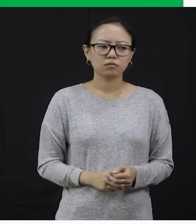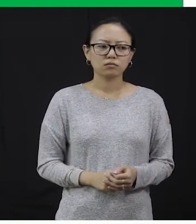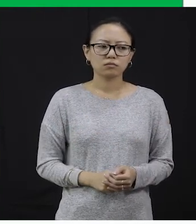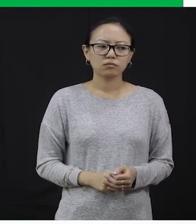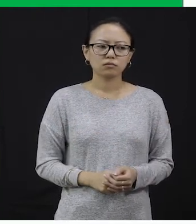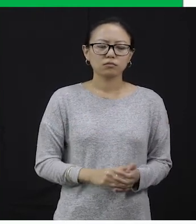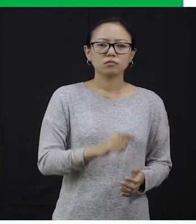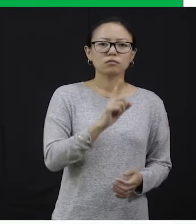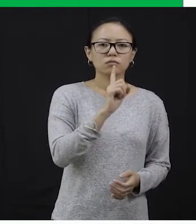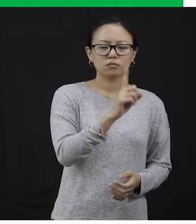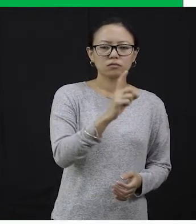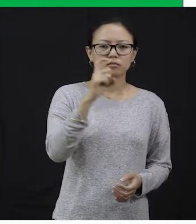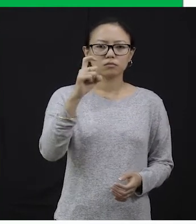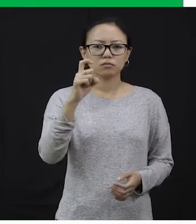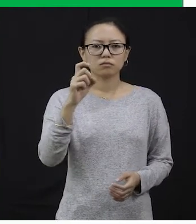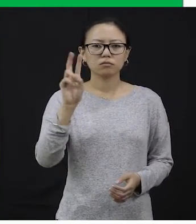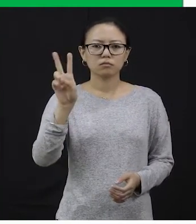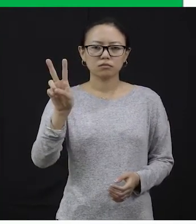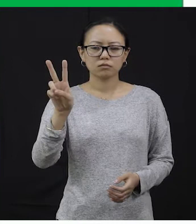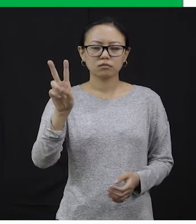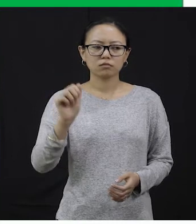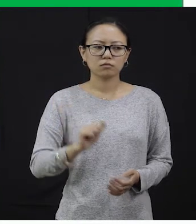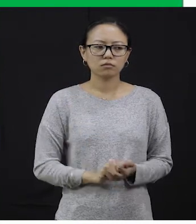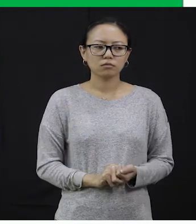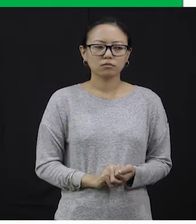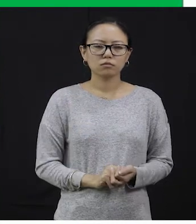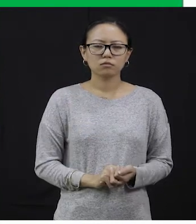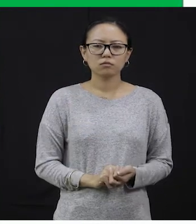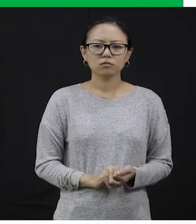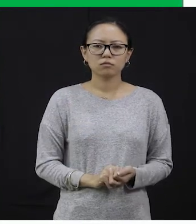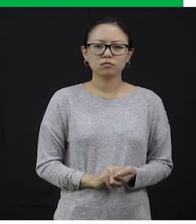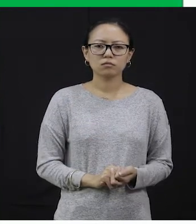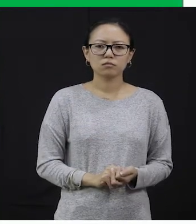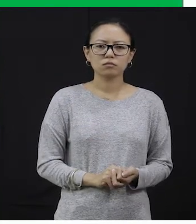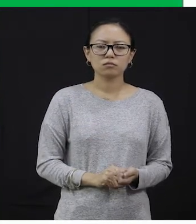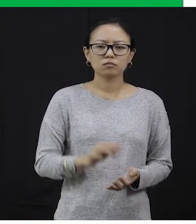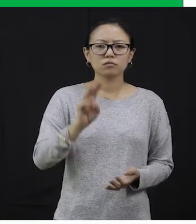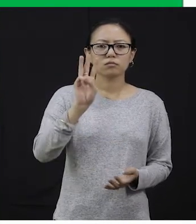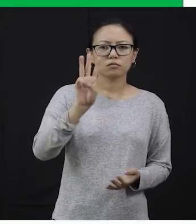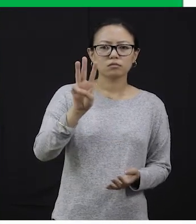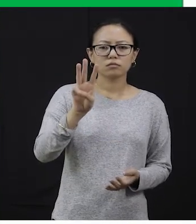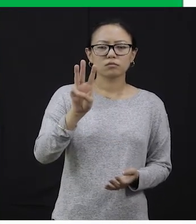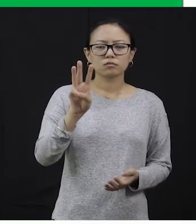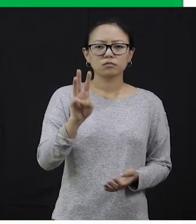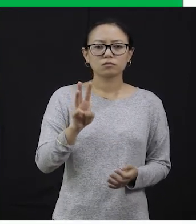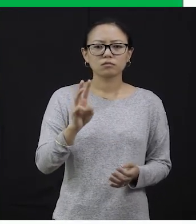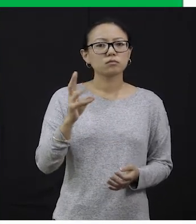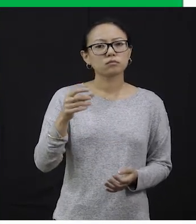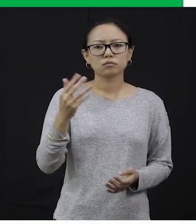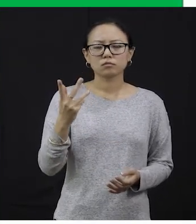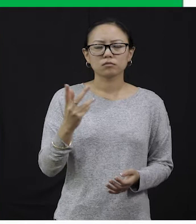is 172. So the three-digit number, how do we write? You first read the hundreds place, that